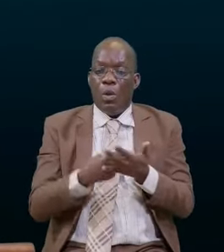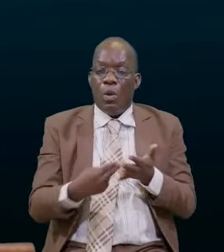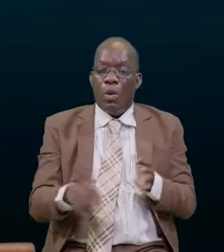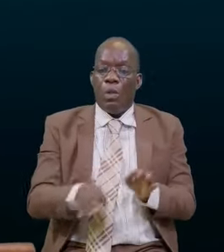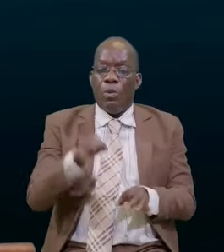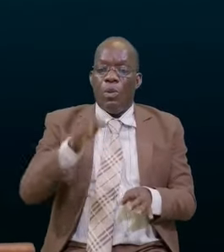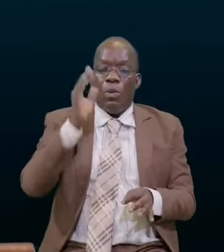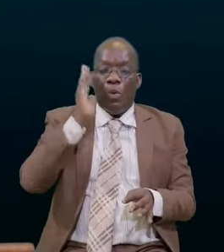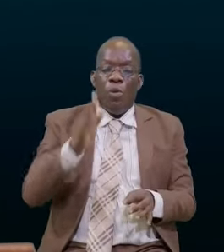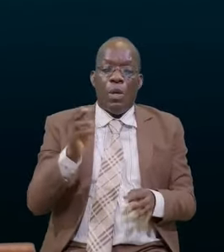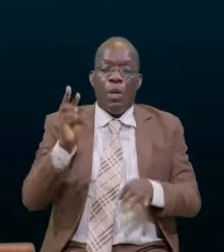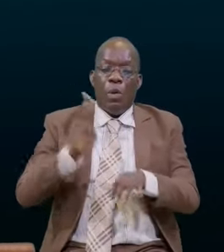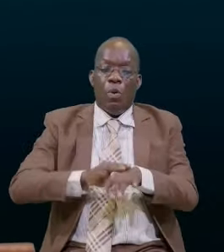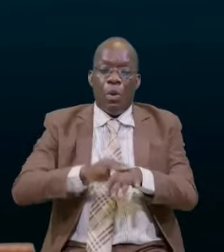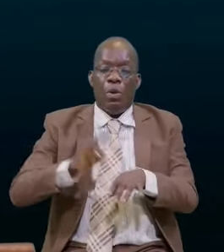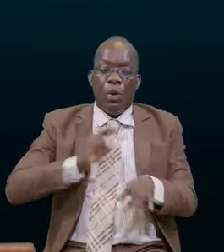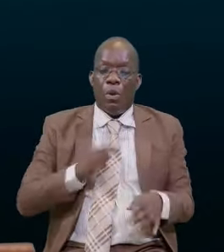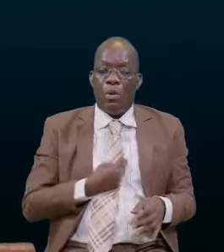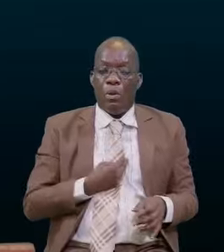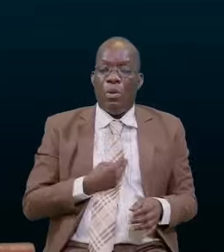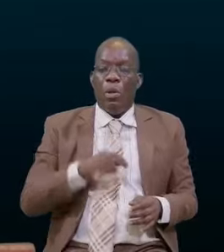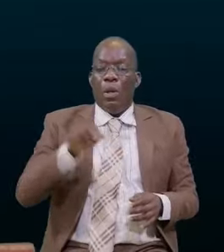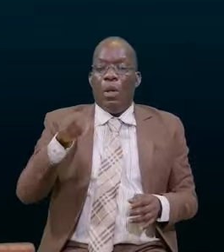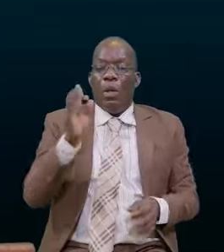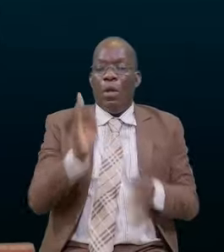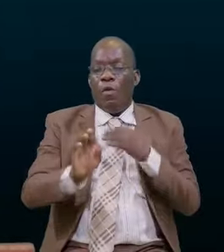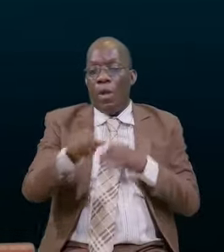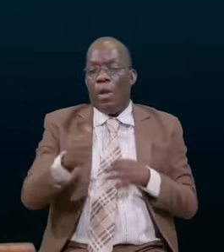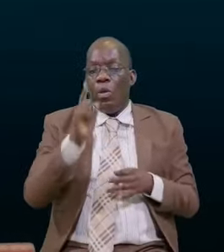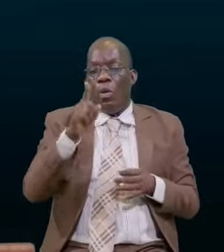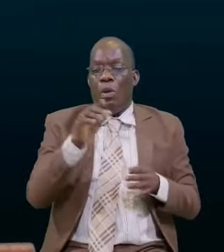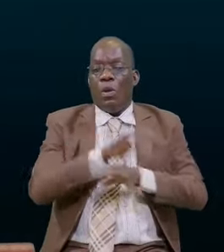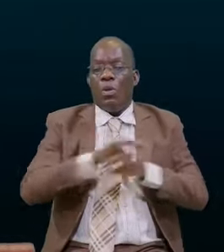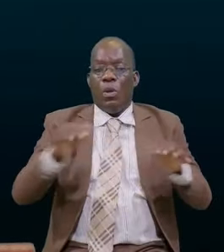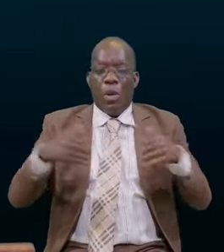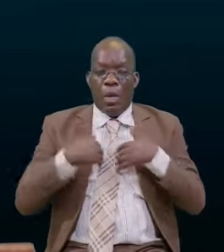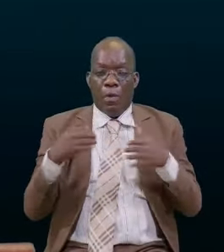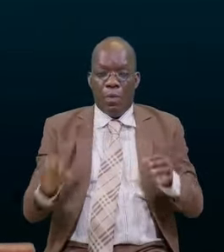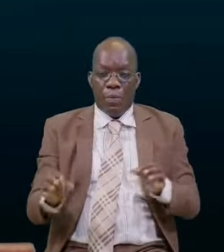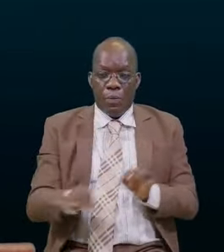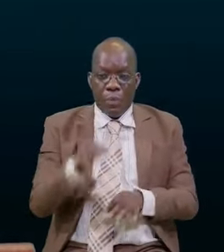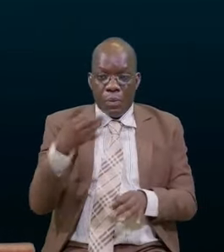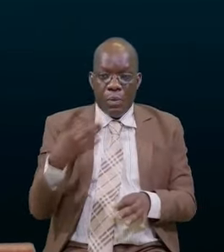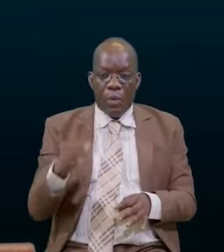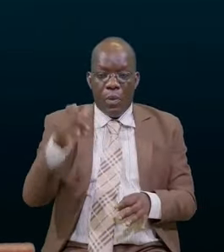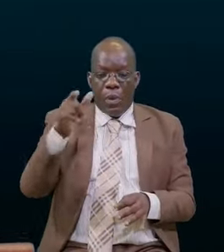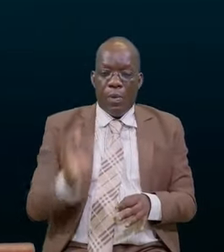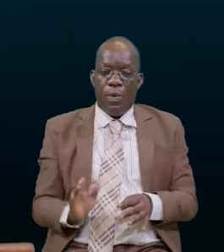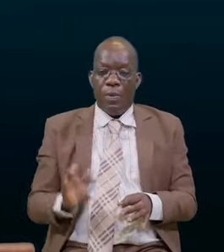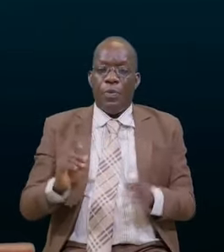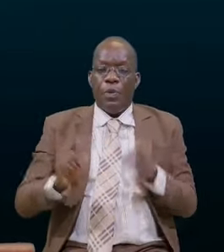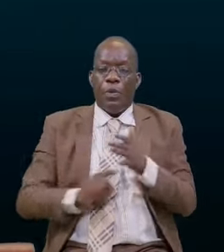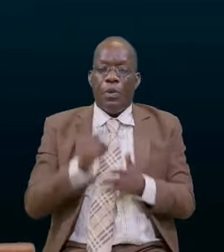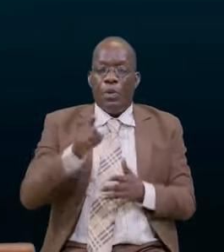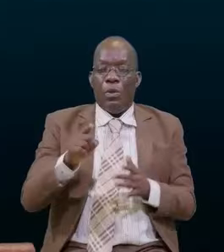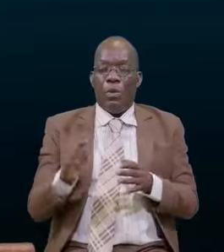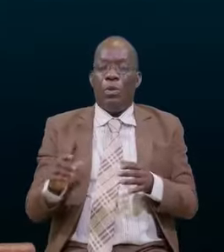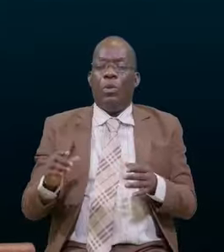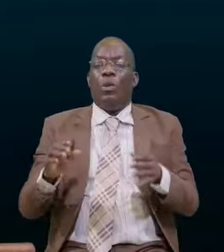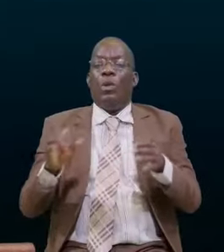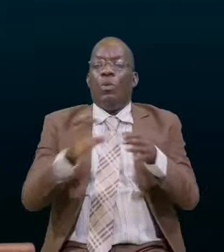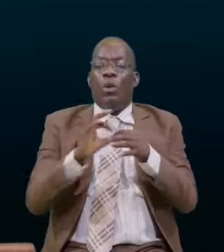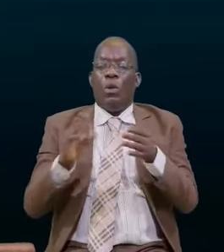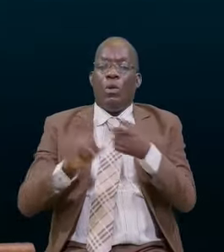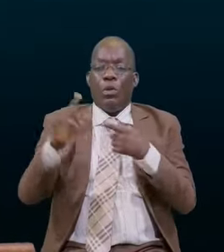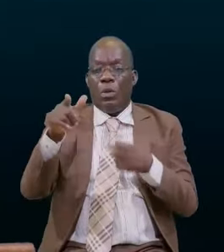because if anyone does not have the spirit of God doesn't belong to him but once you belong to Jesus the spirit of God comes into you he be